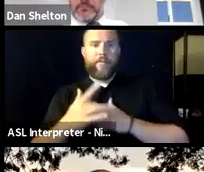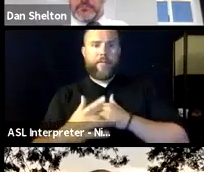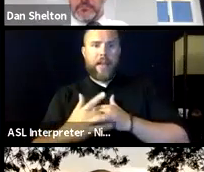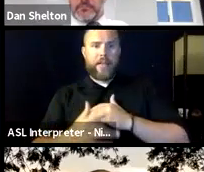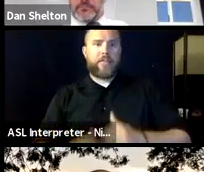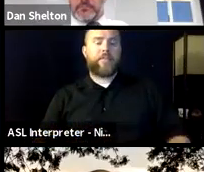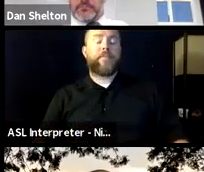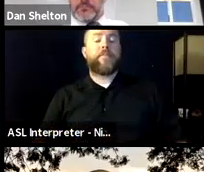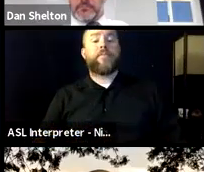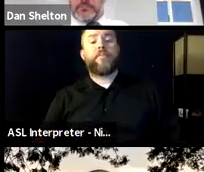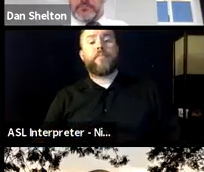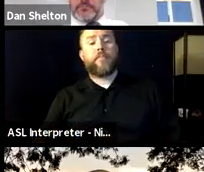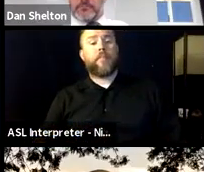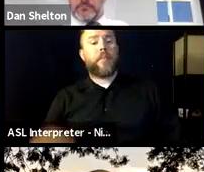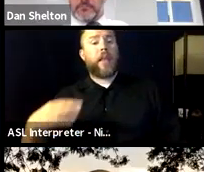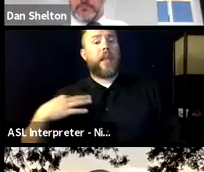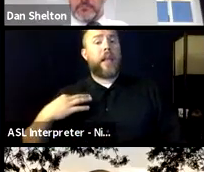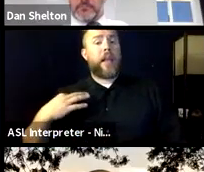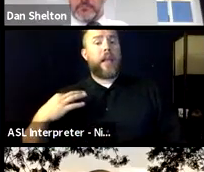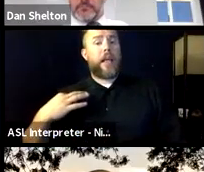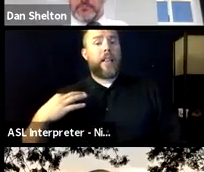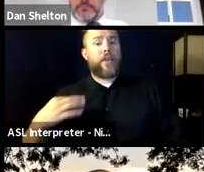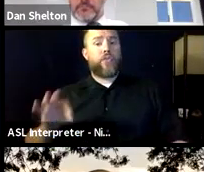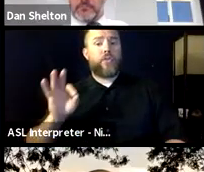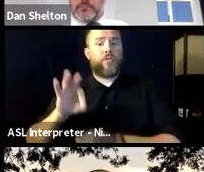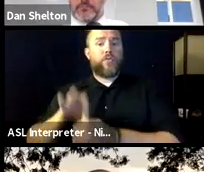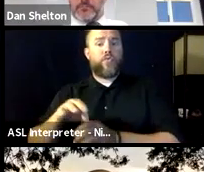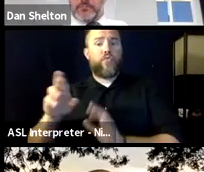election of the representative for the East Side Community School.